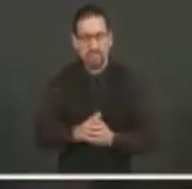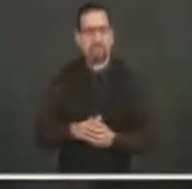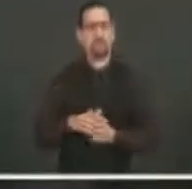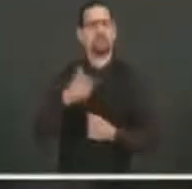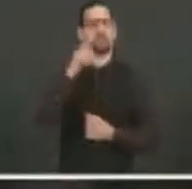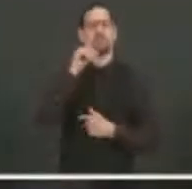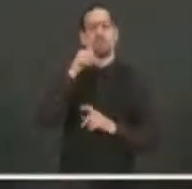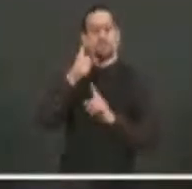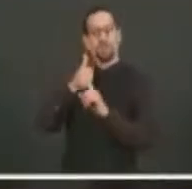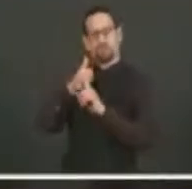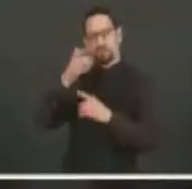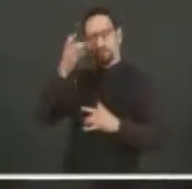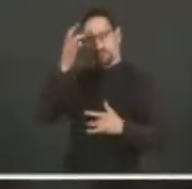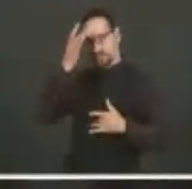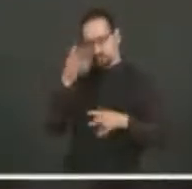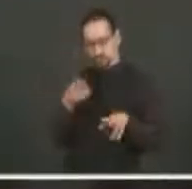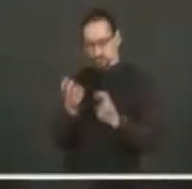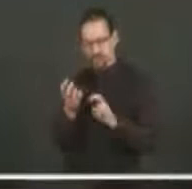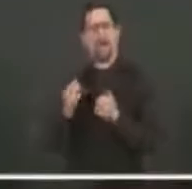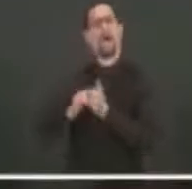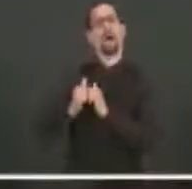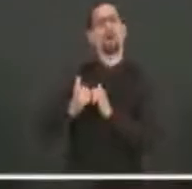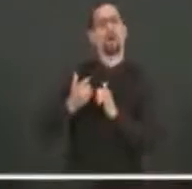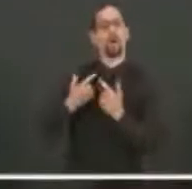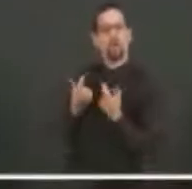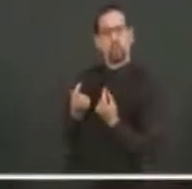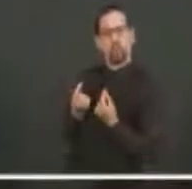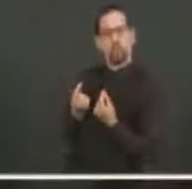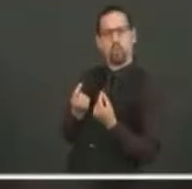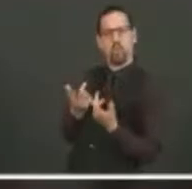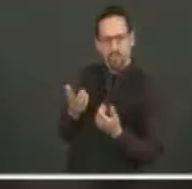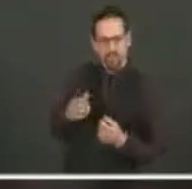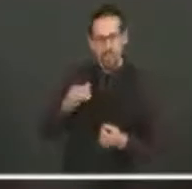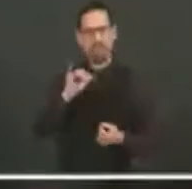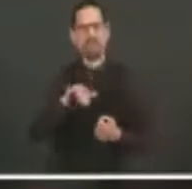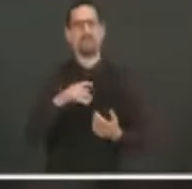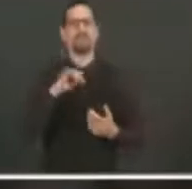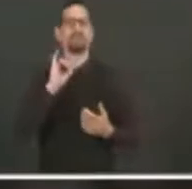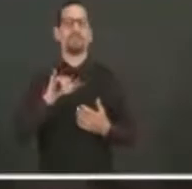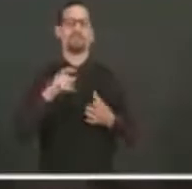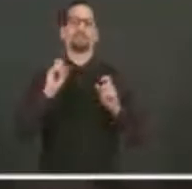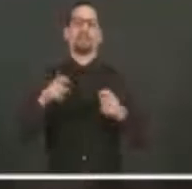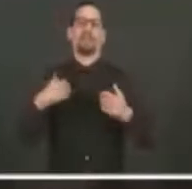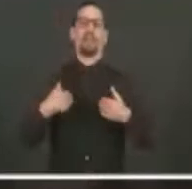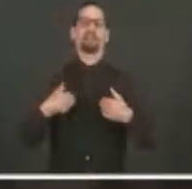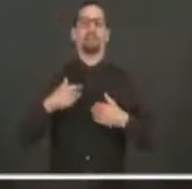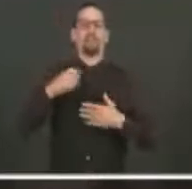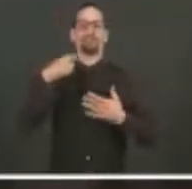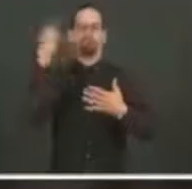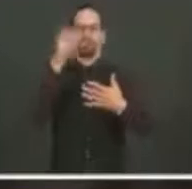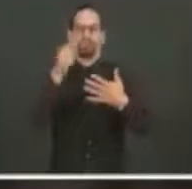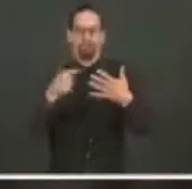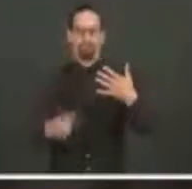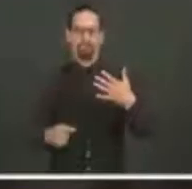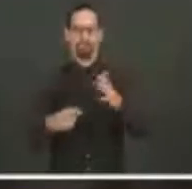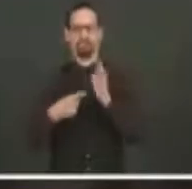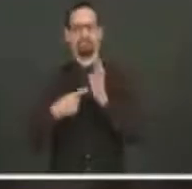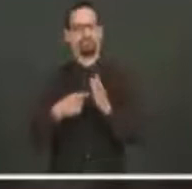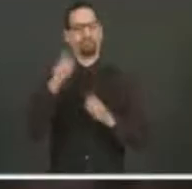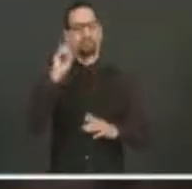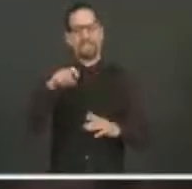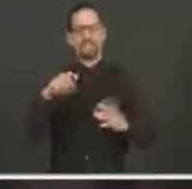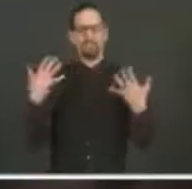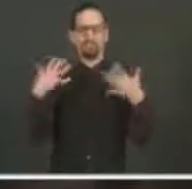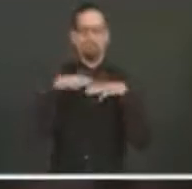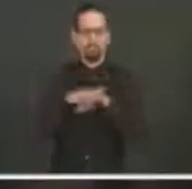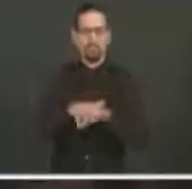sick. What we do know is that we're going to have a hybrid model, no matter what. As you've heard the governor, if your child has the sniffles, is not